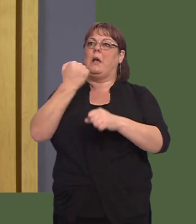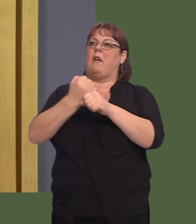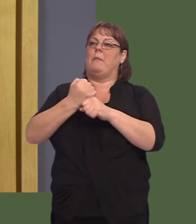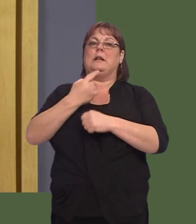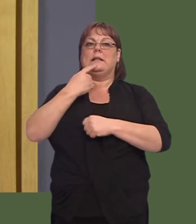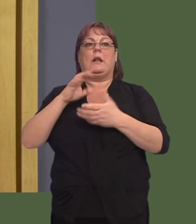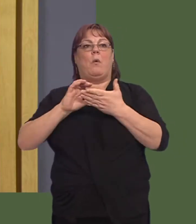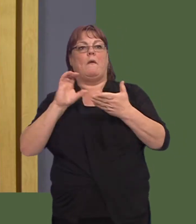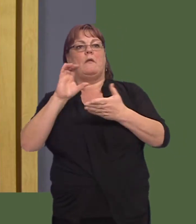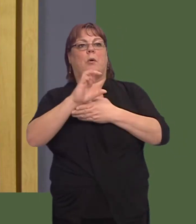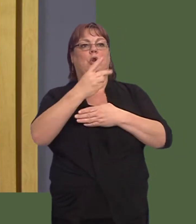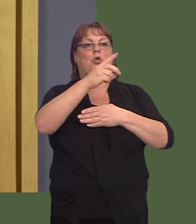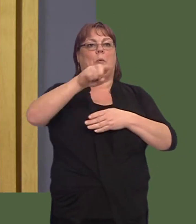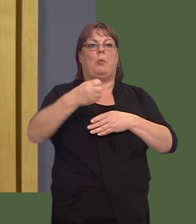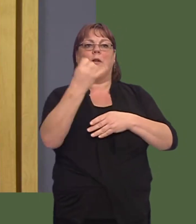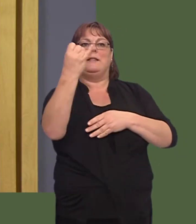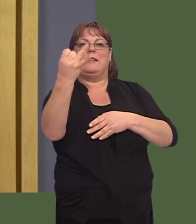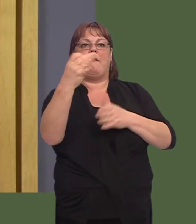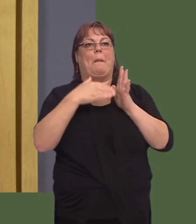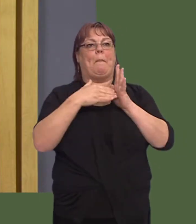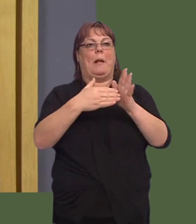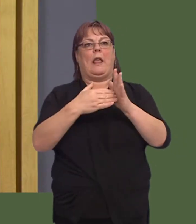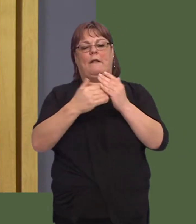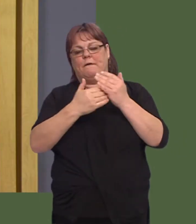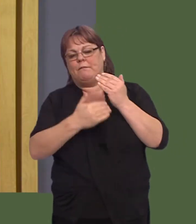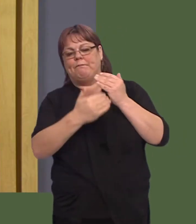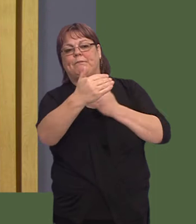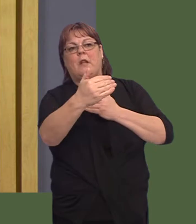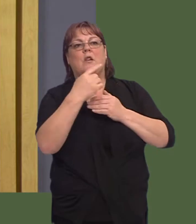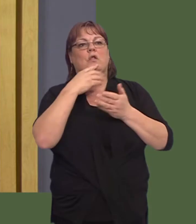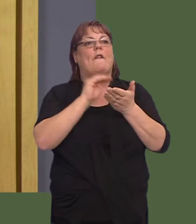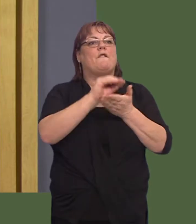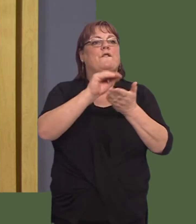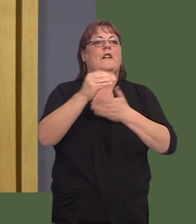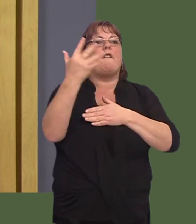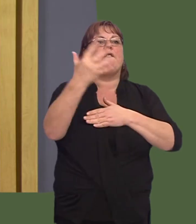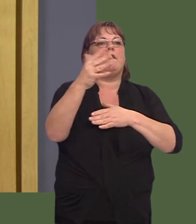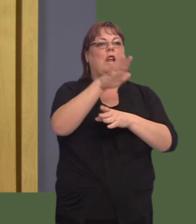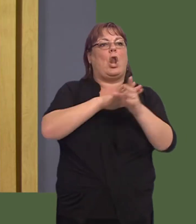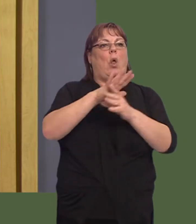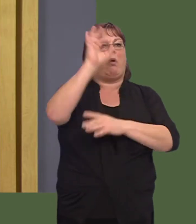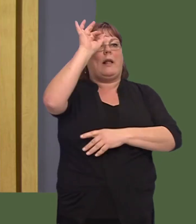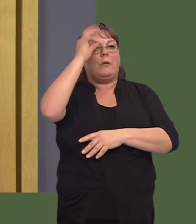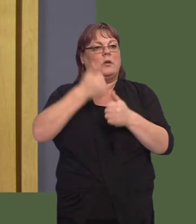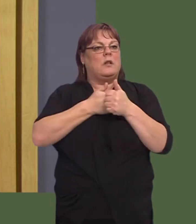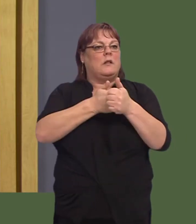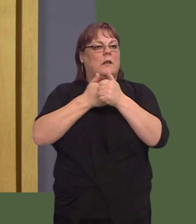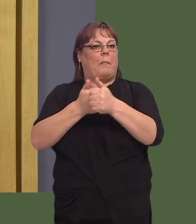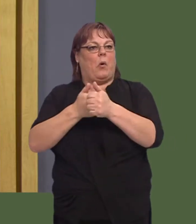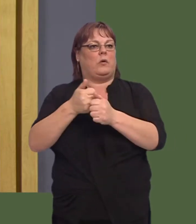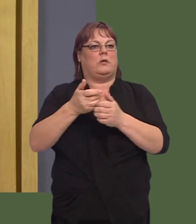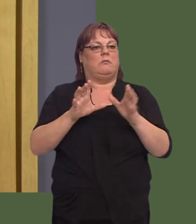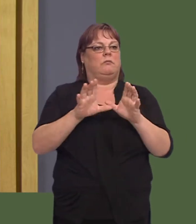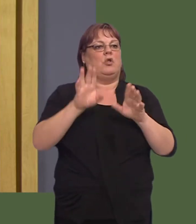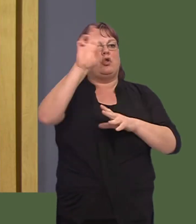said, support of £2.7 million across the current and next academic years to fund 15 local authorities in supporting school-based